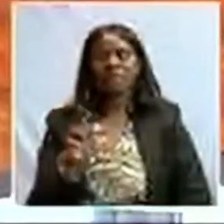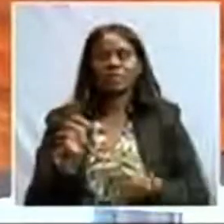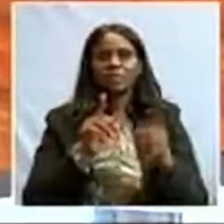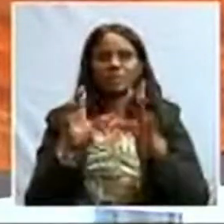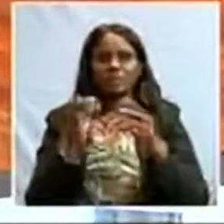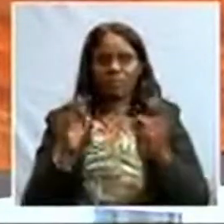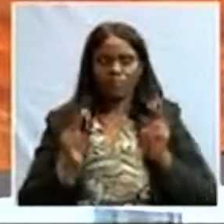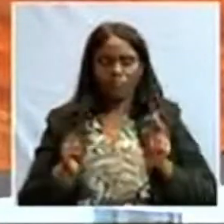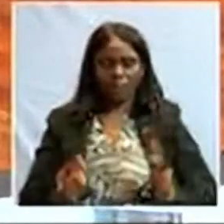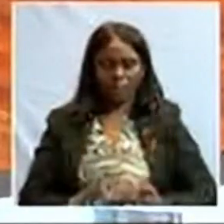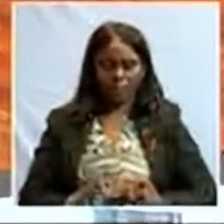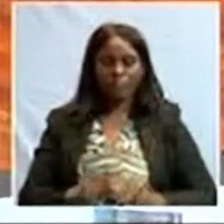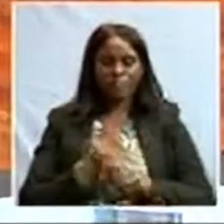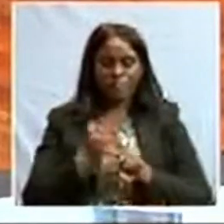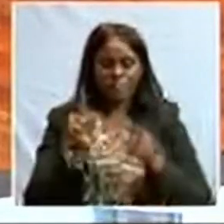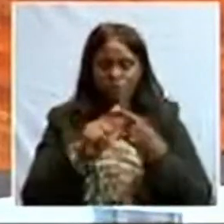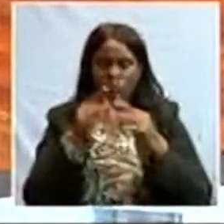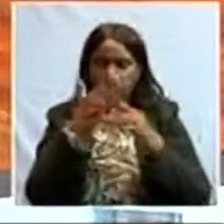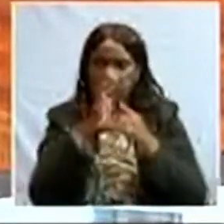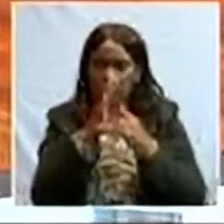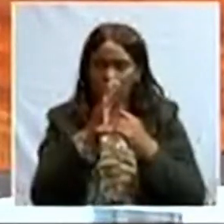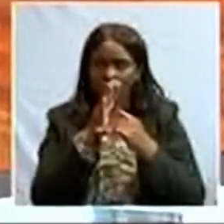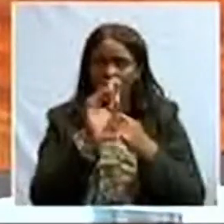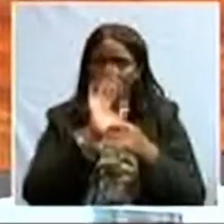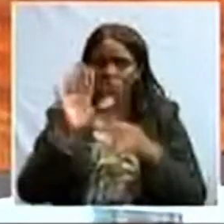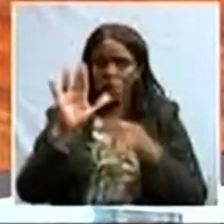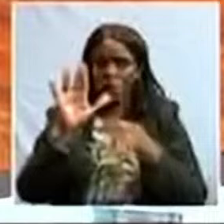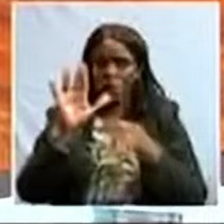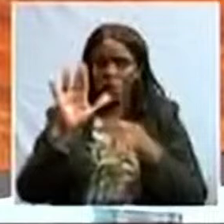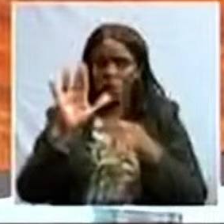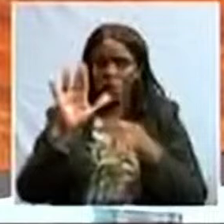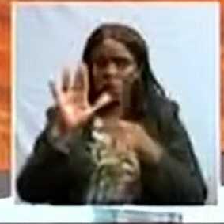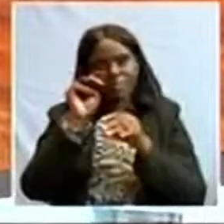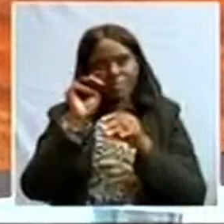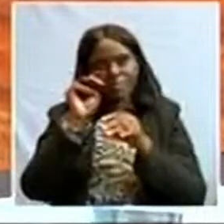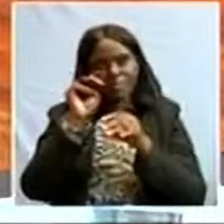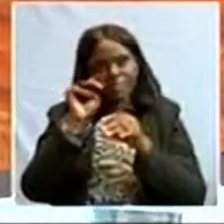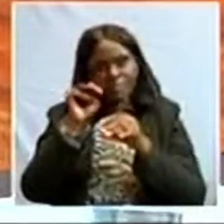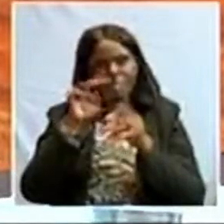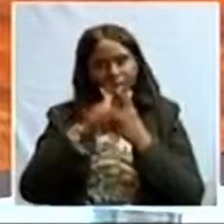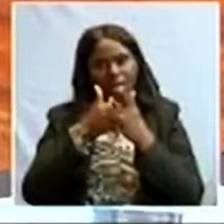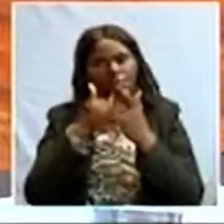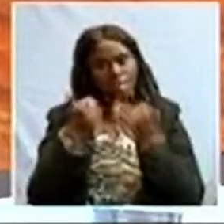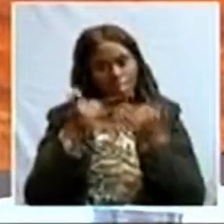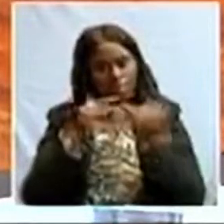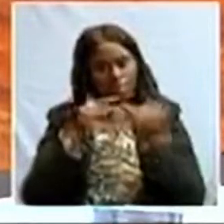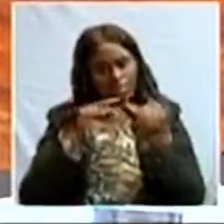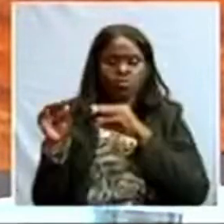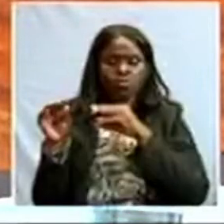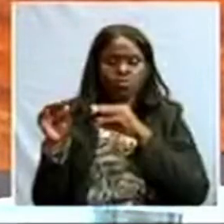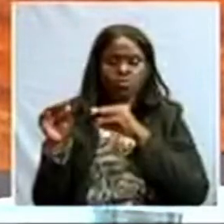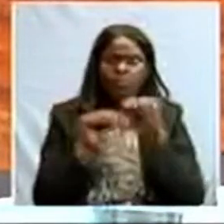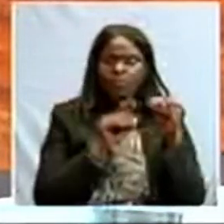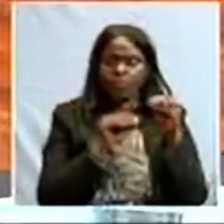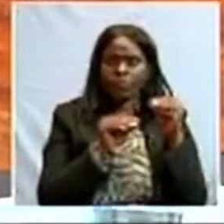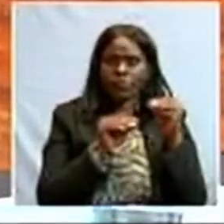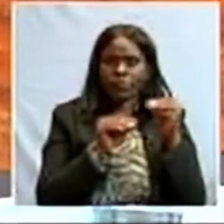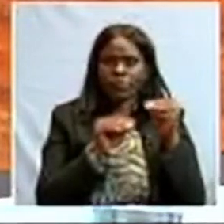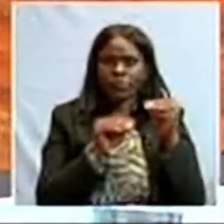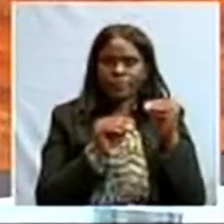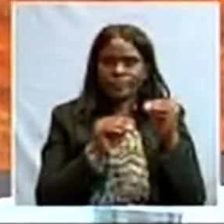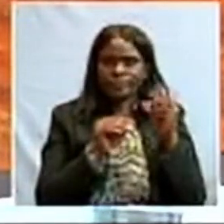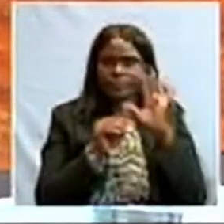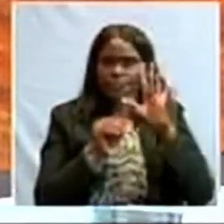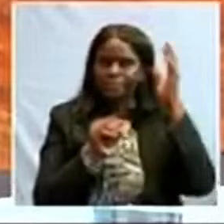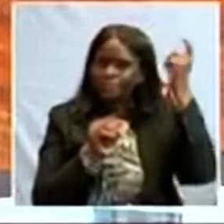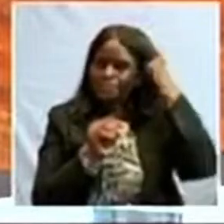of Health, just to share your experience in 1 minute. How does it feel to move? Was your